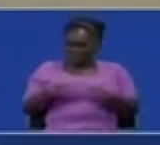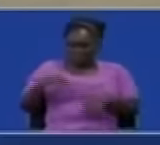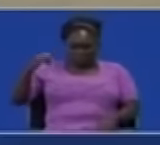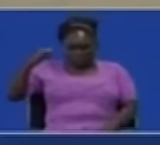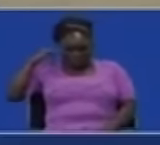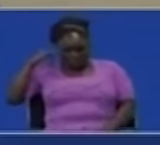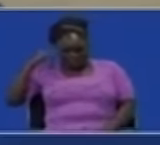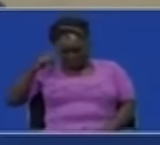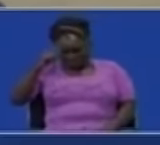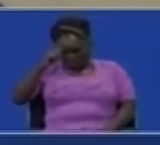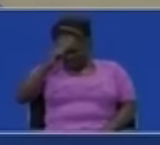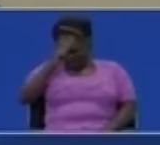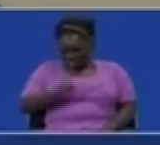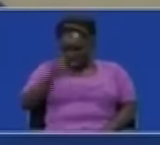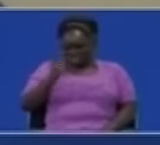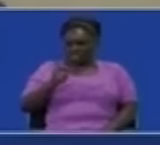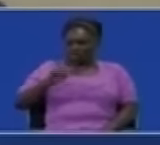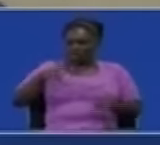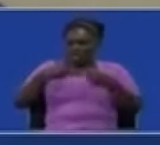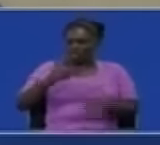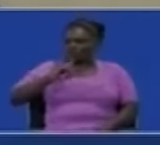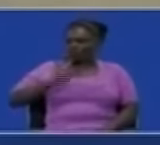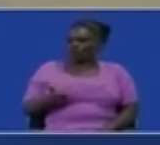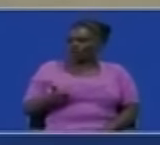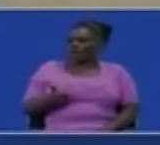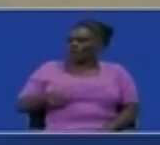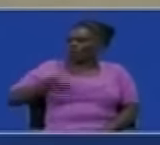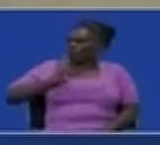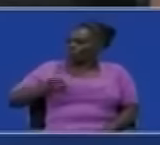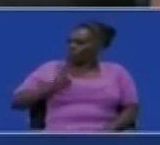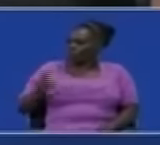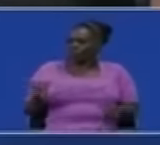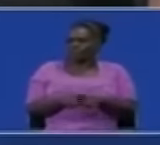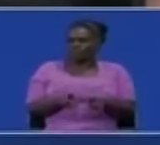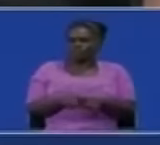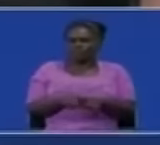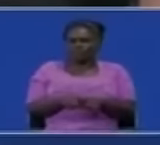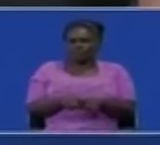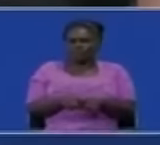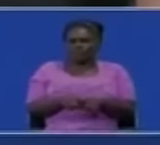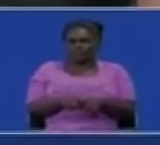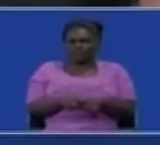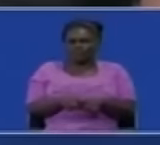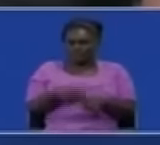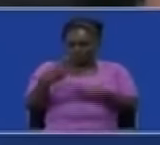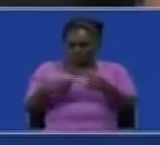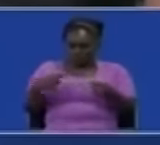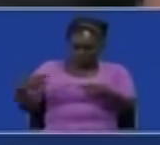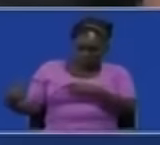the magistrate who issued the orders and threatened him. Even as the sideshows